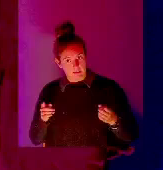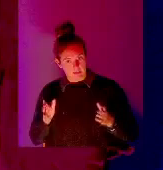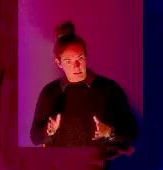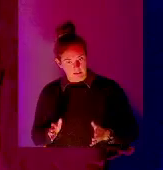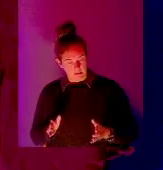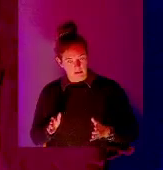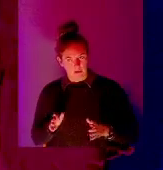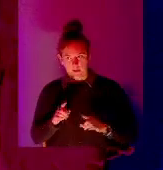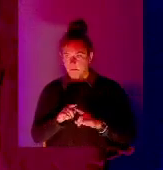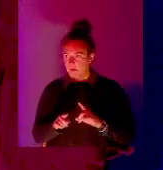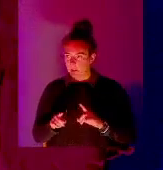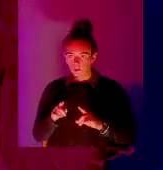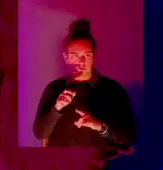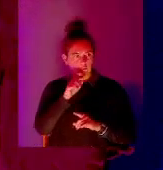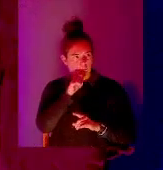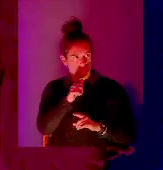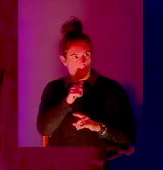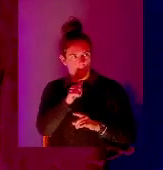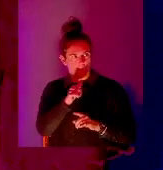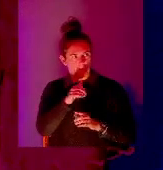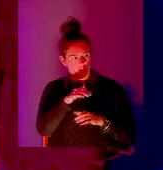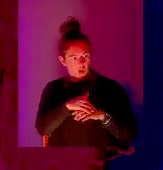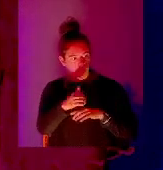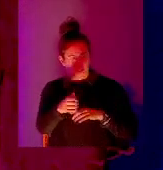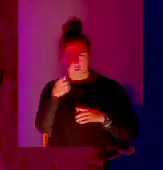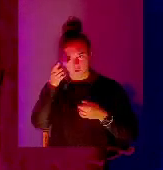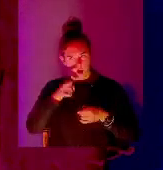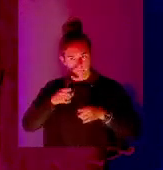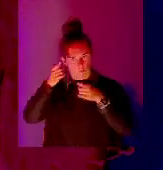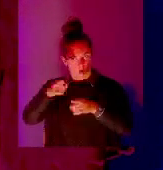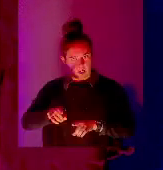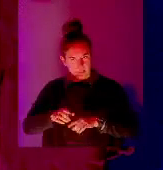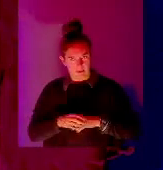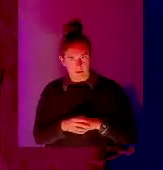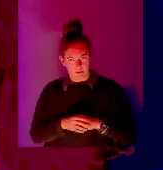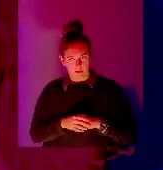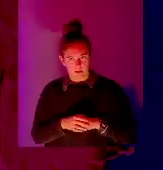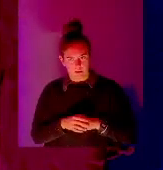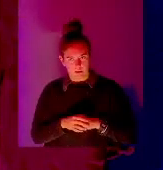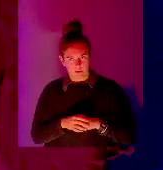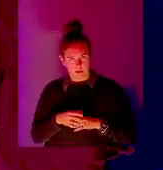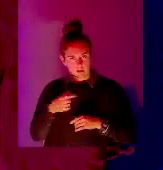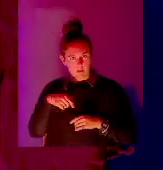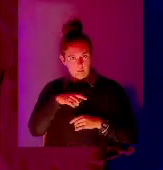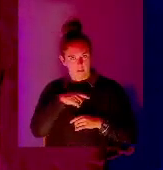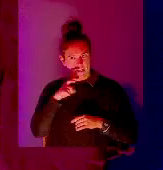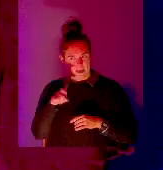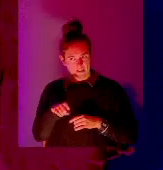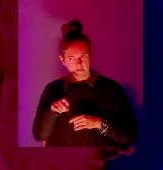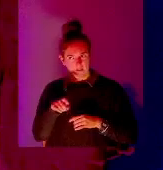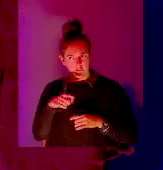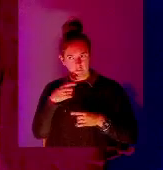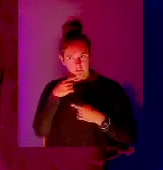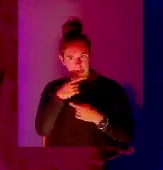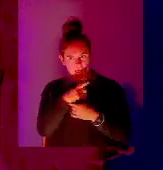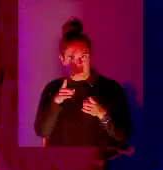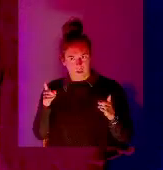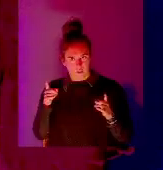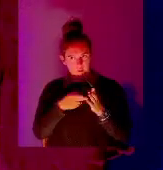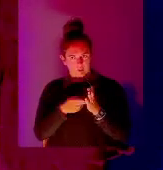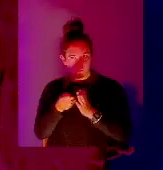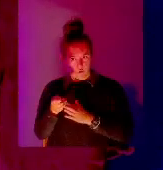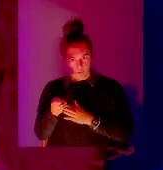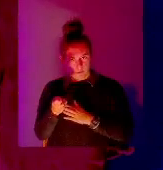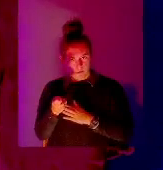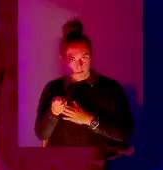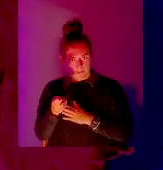us to compromise. And we have to tell the truth that they cannot